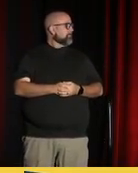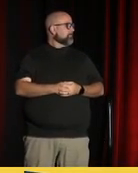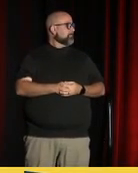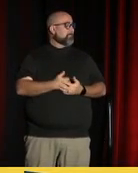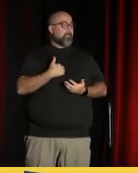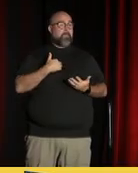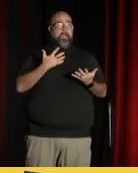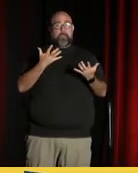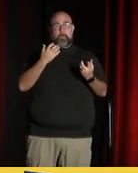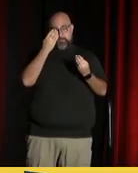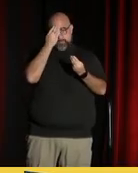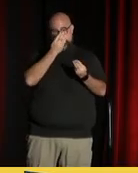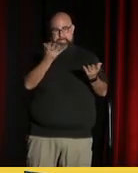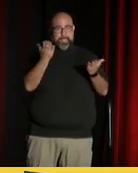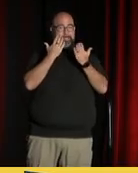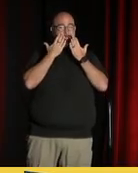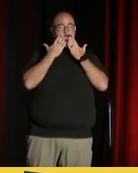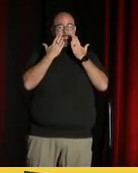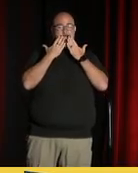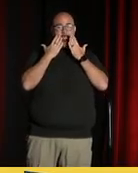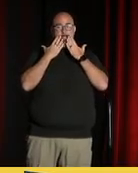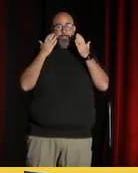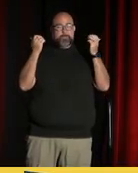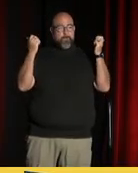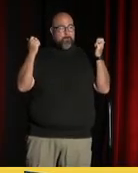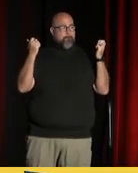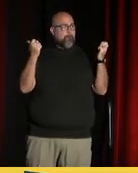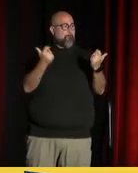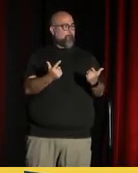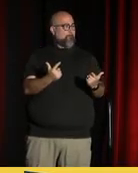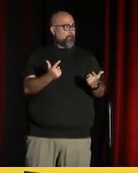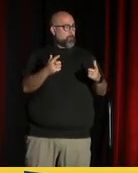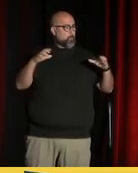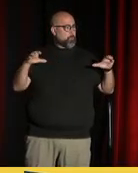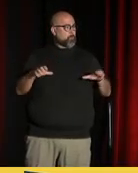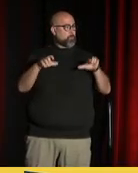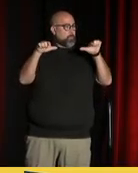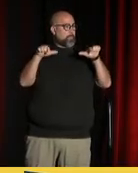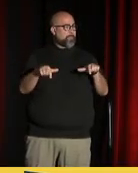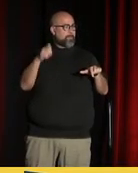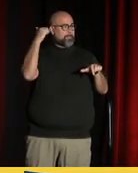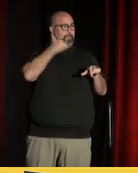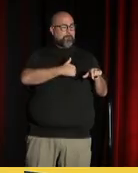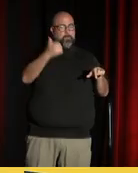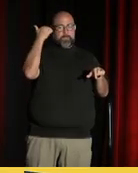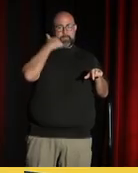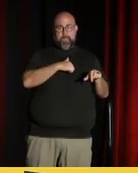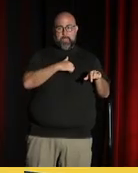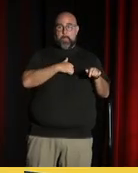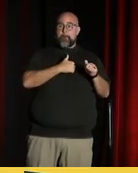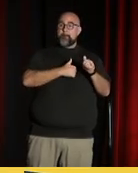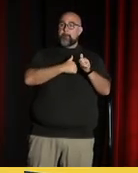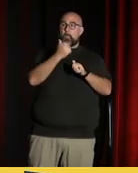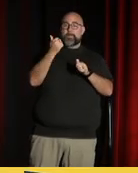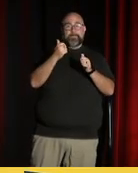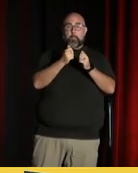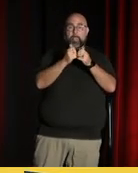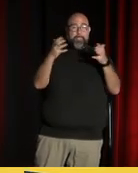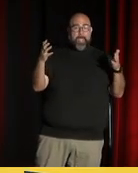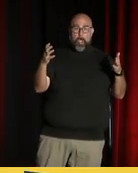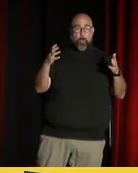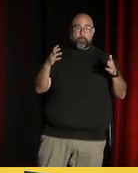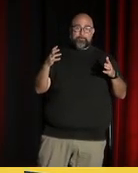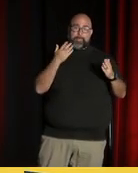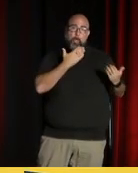I want to say thank you to every one of you who do this every single day, mostly without getting